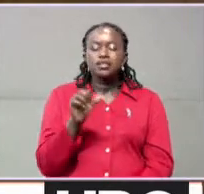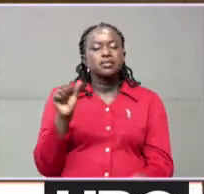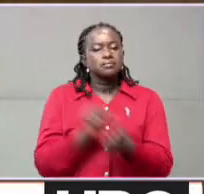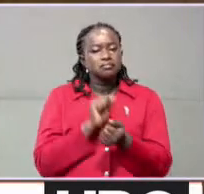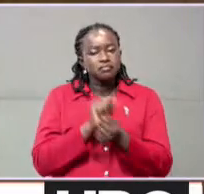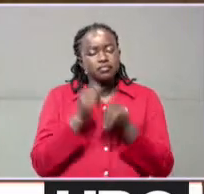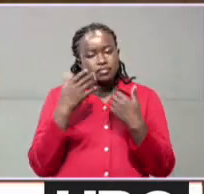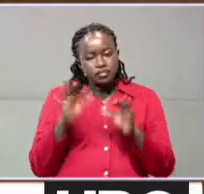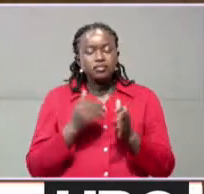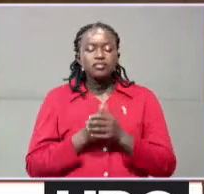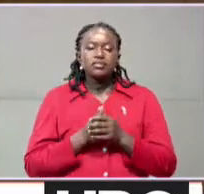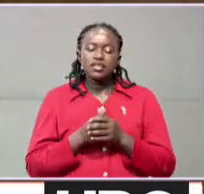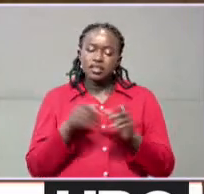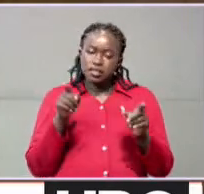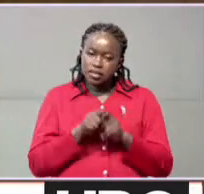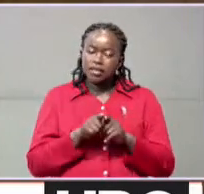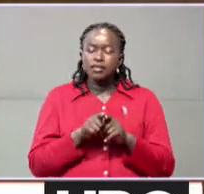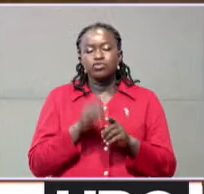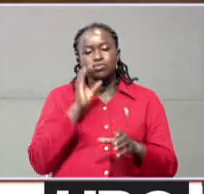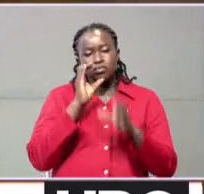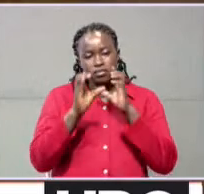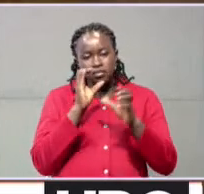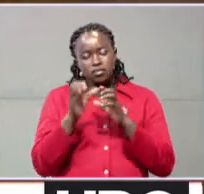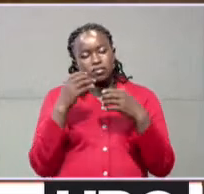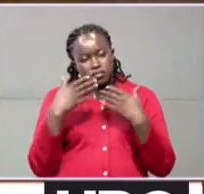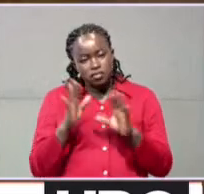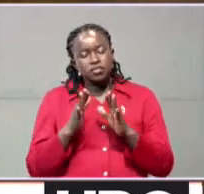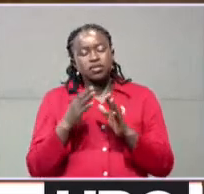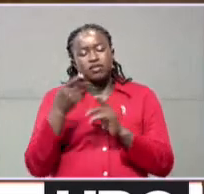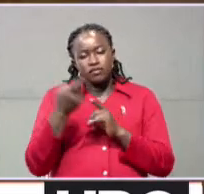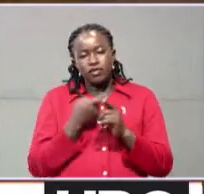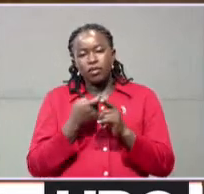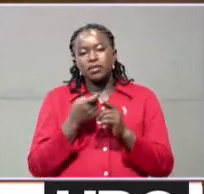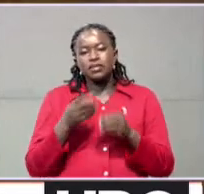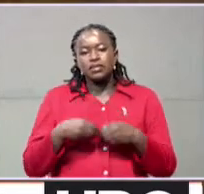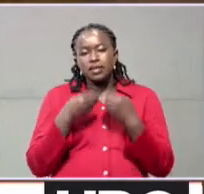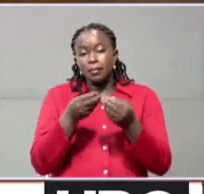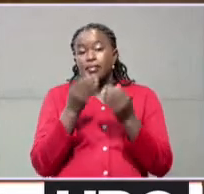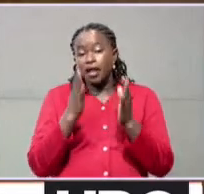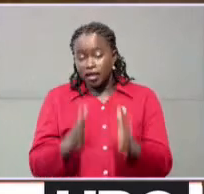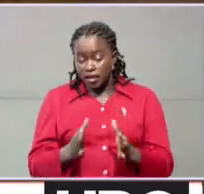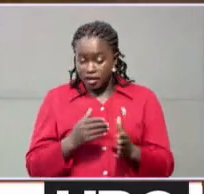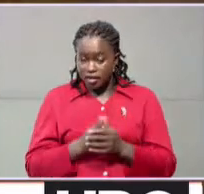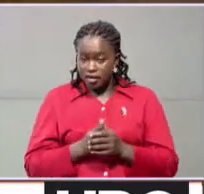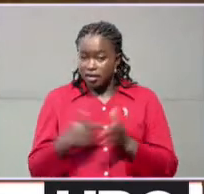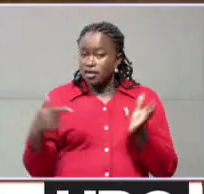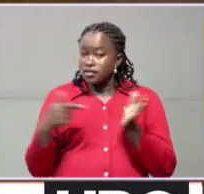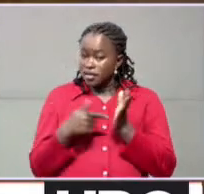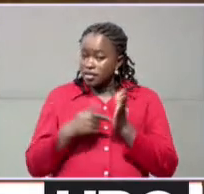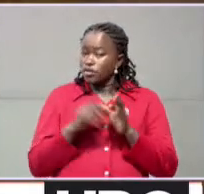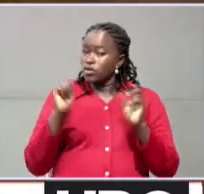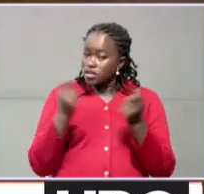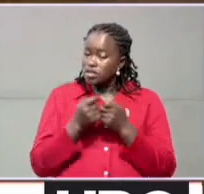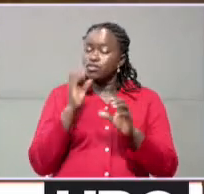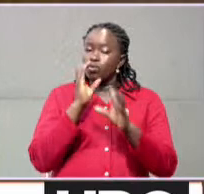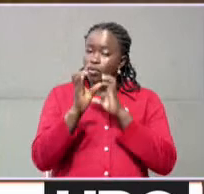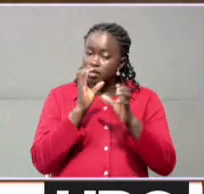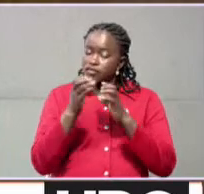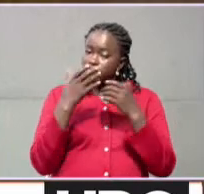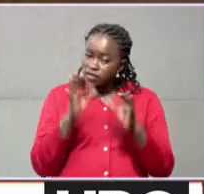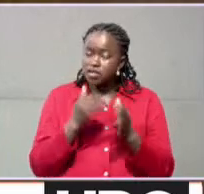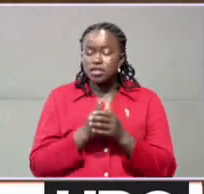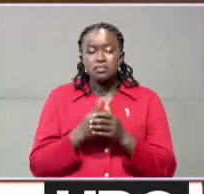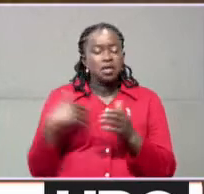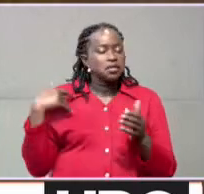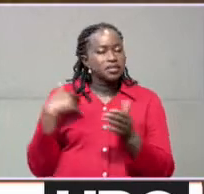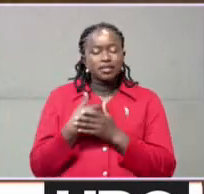and this was do they communicated by this the service the supplier the technical team communicated that so it's not been